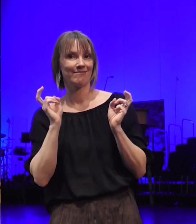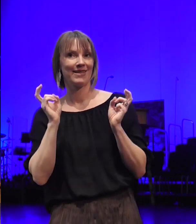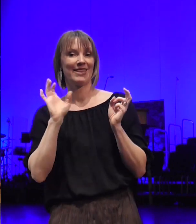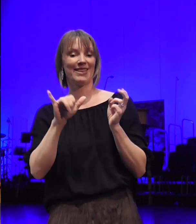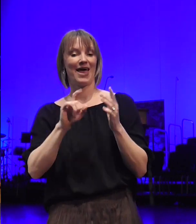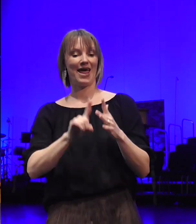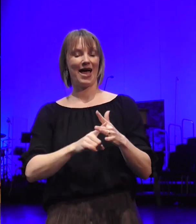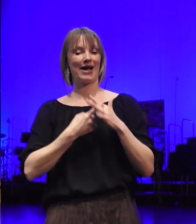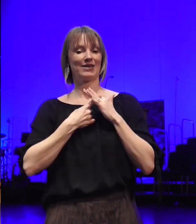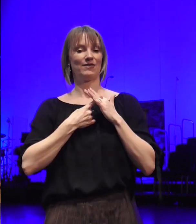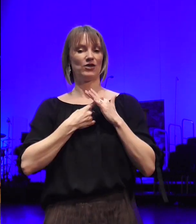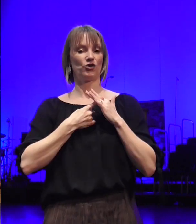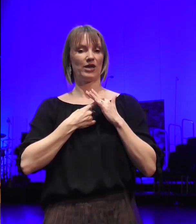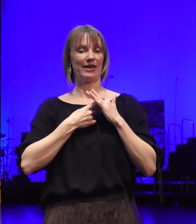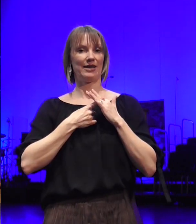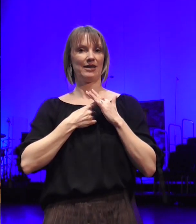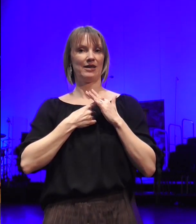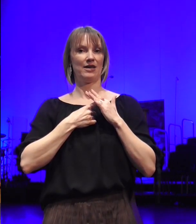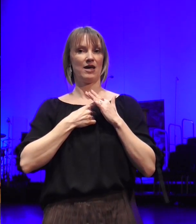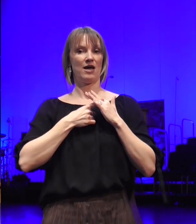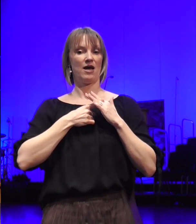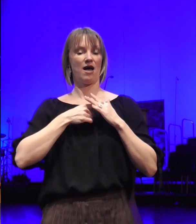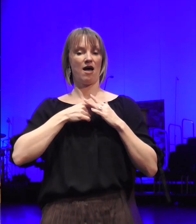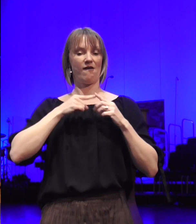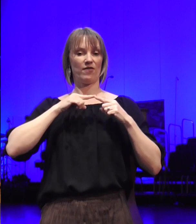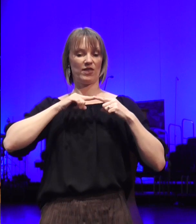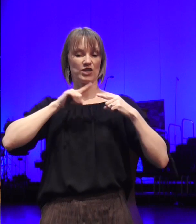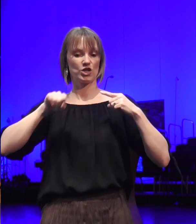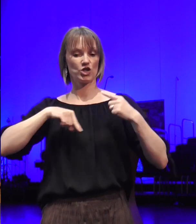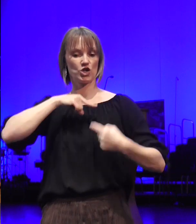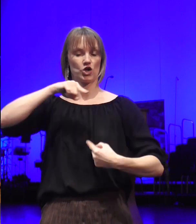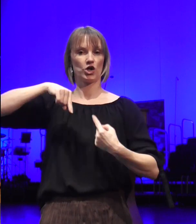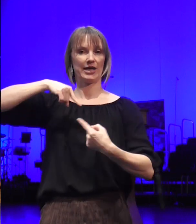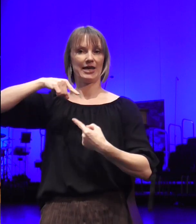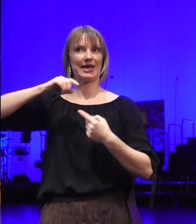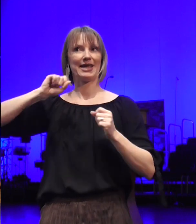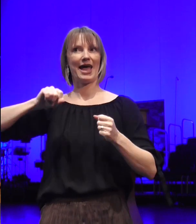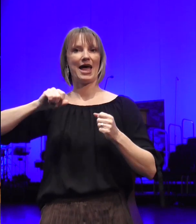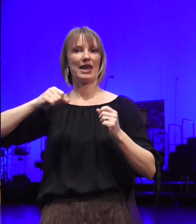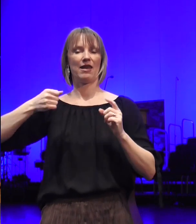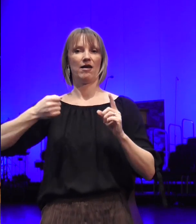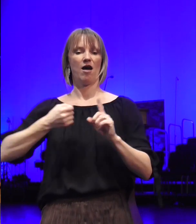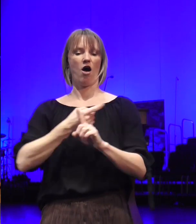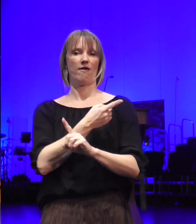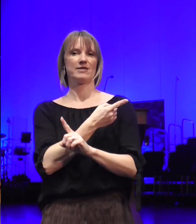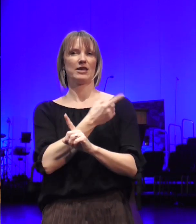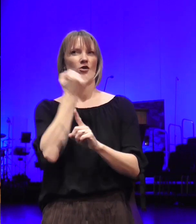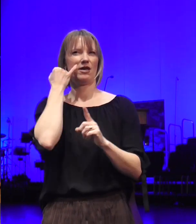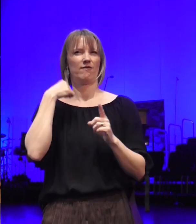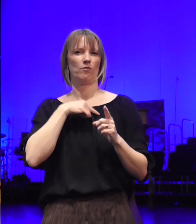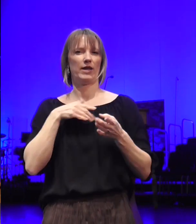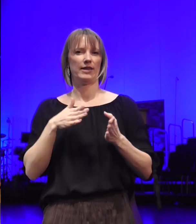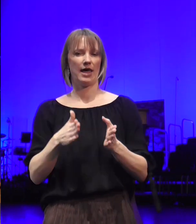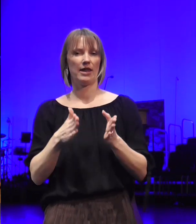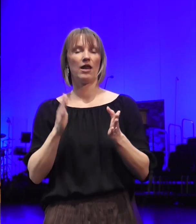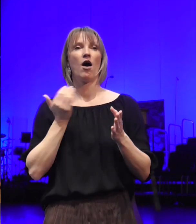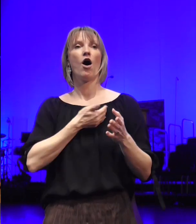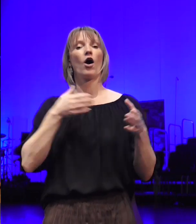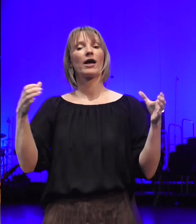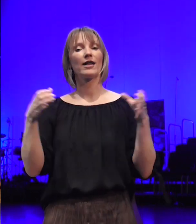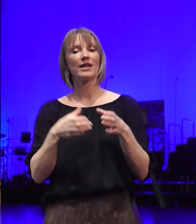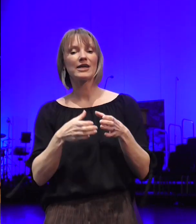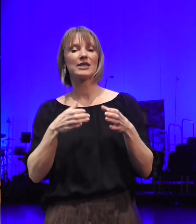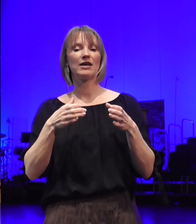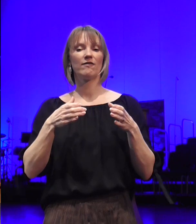that circuit can also get out of center if we let it. That our collective and individual